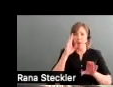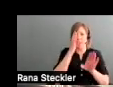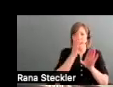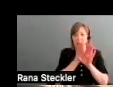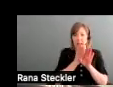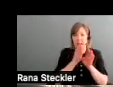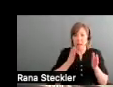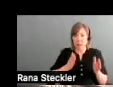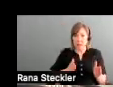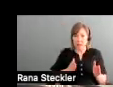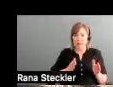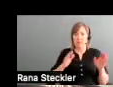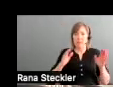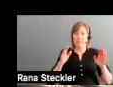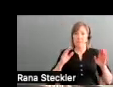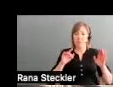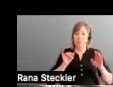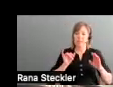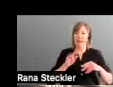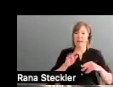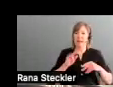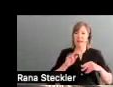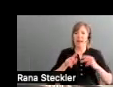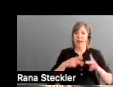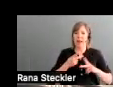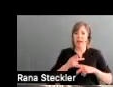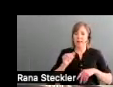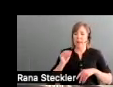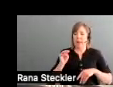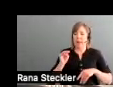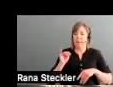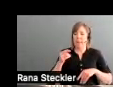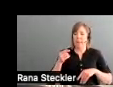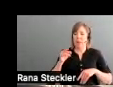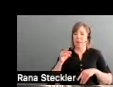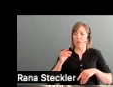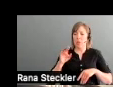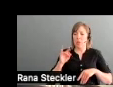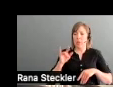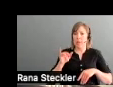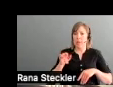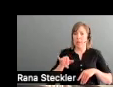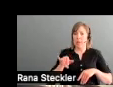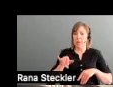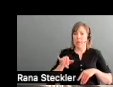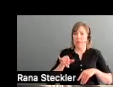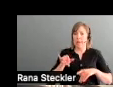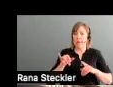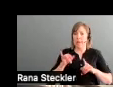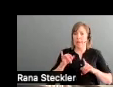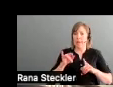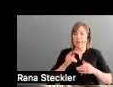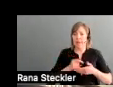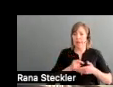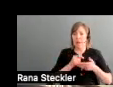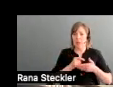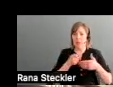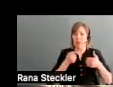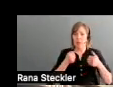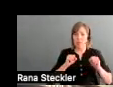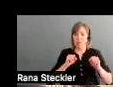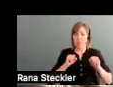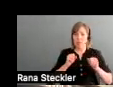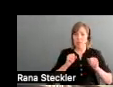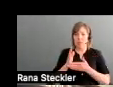psychiatrists. And it was this kind of ambiguity that underpinned therapeutic approaches that